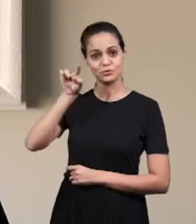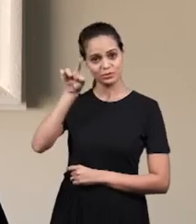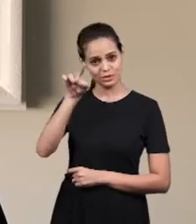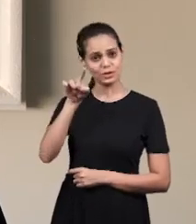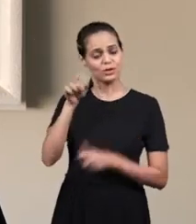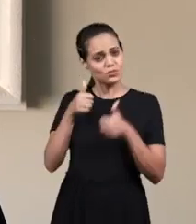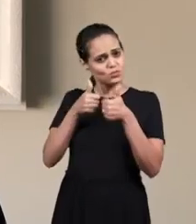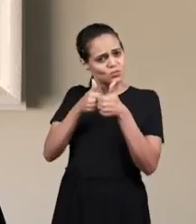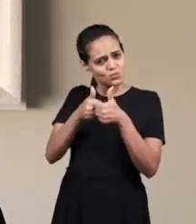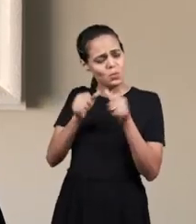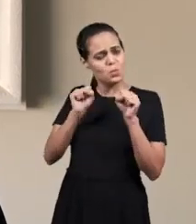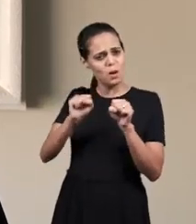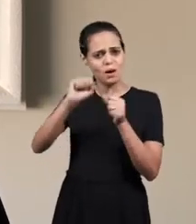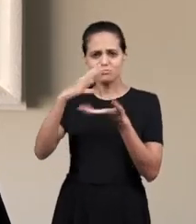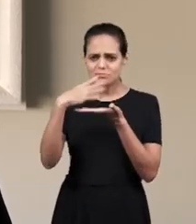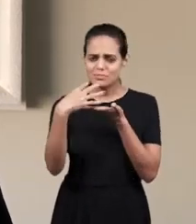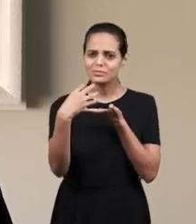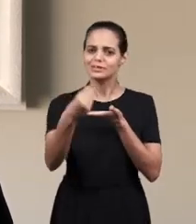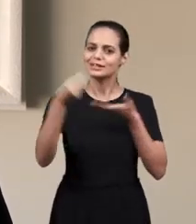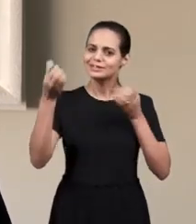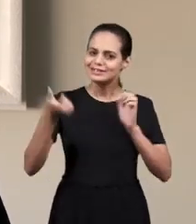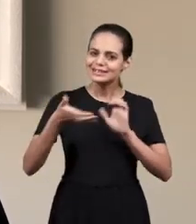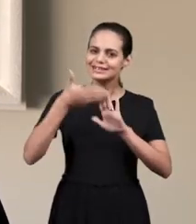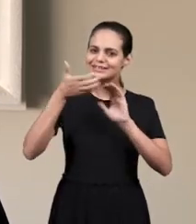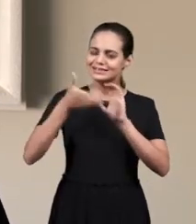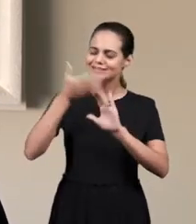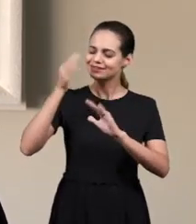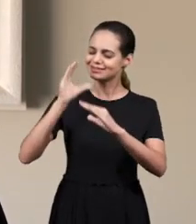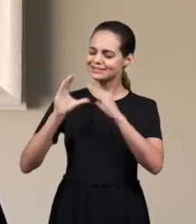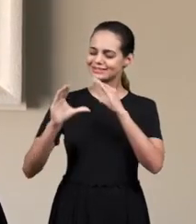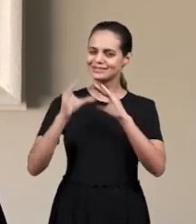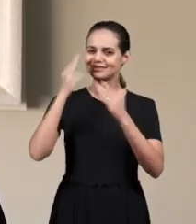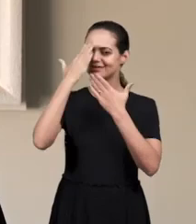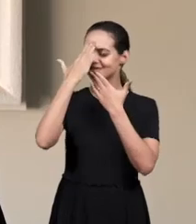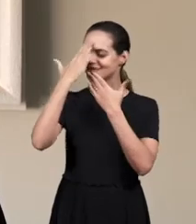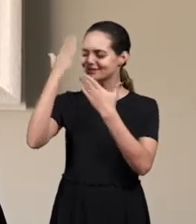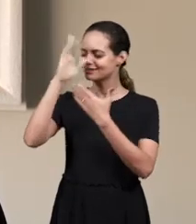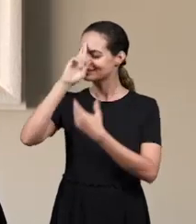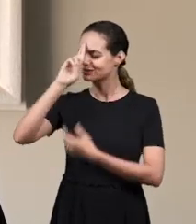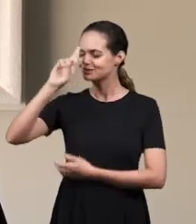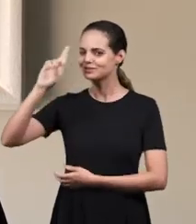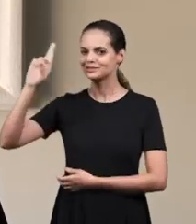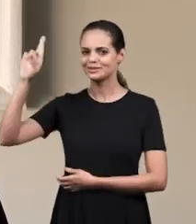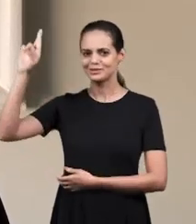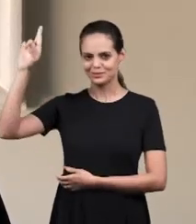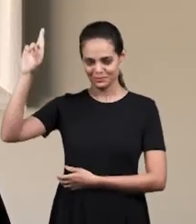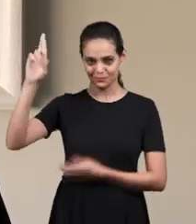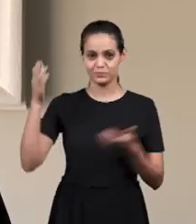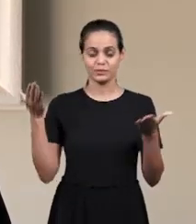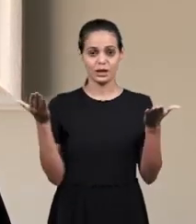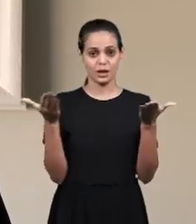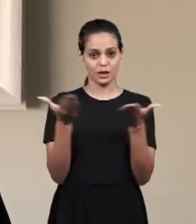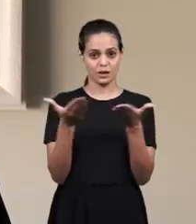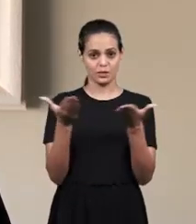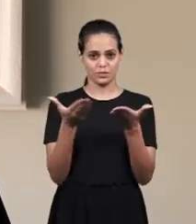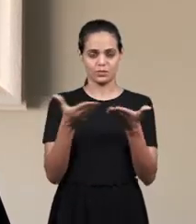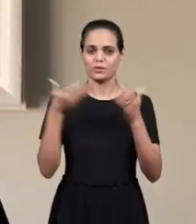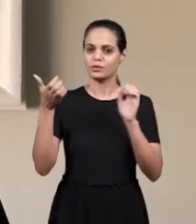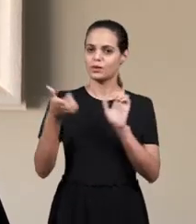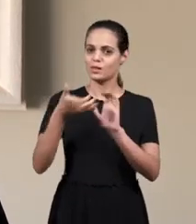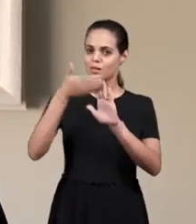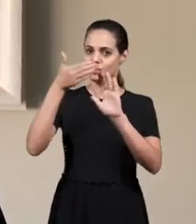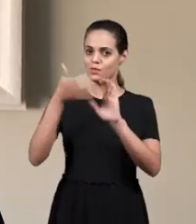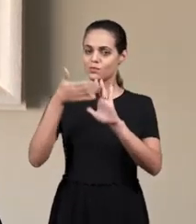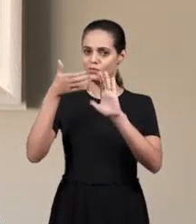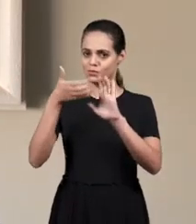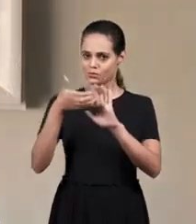Lord. You who are with us, sing alongside, sing with us, glorify the name of the Lord through the song that will be projected